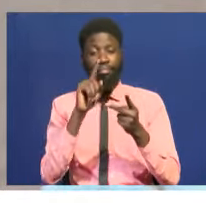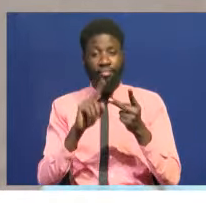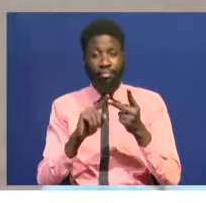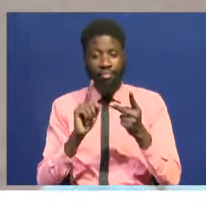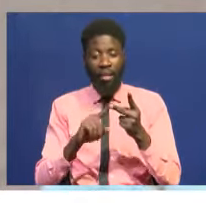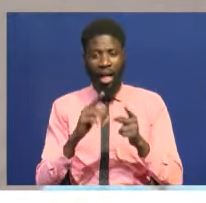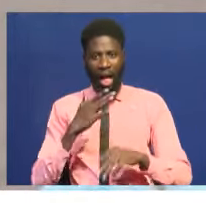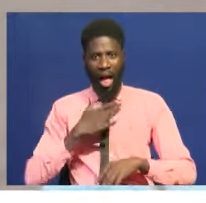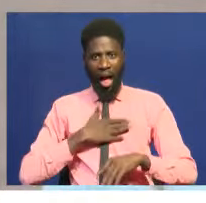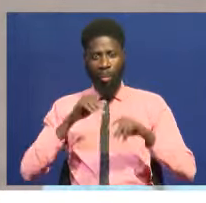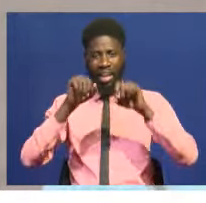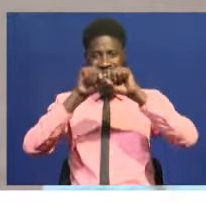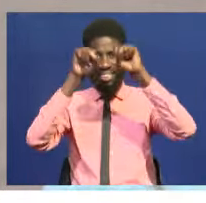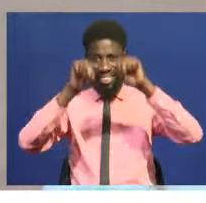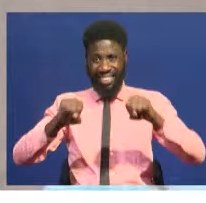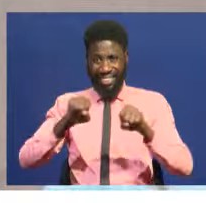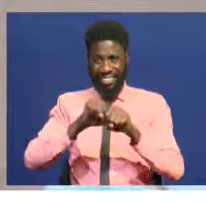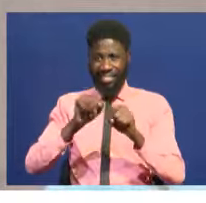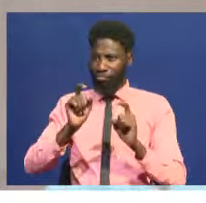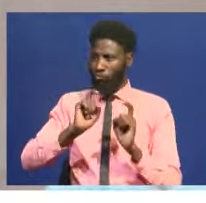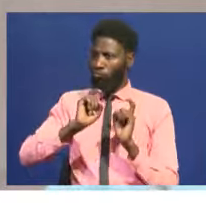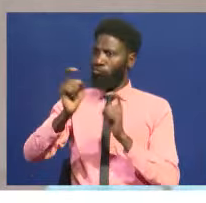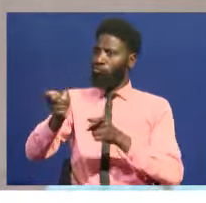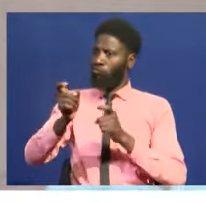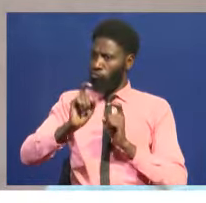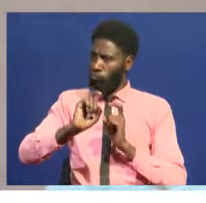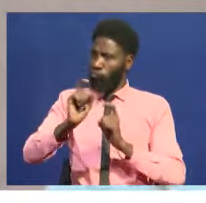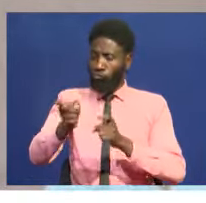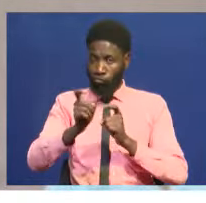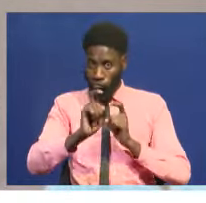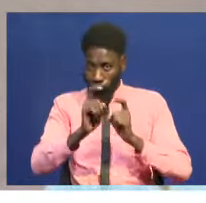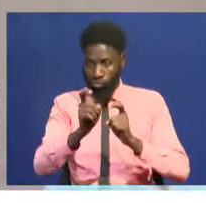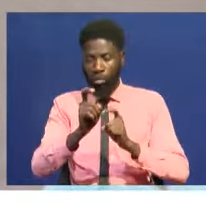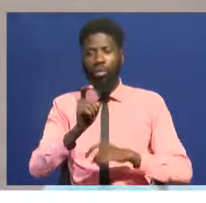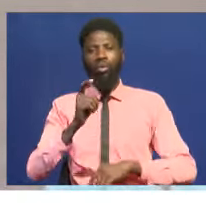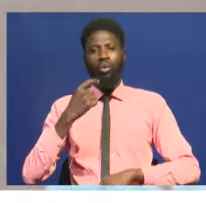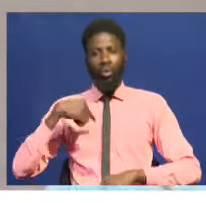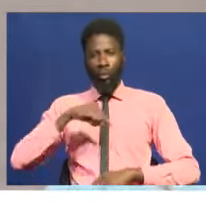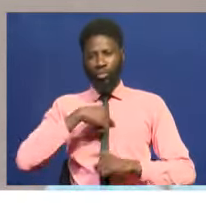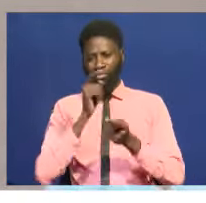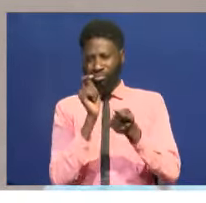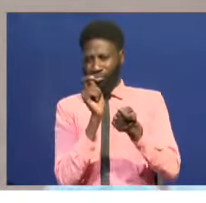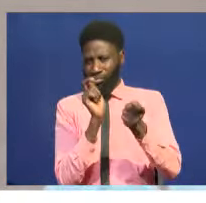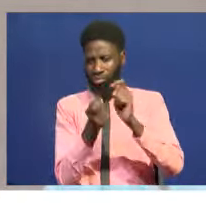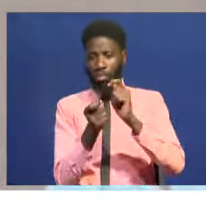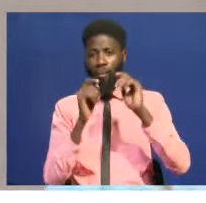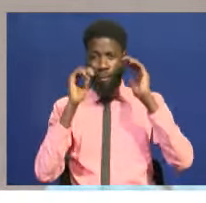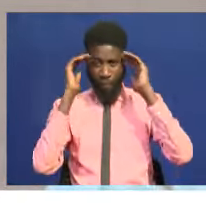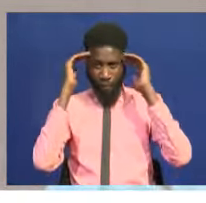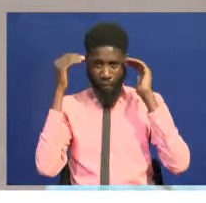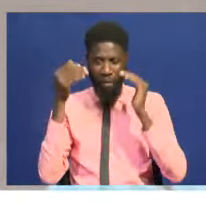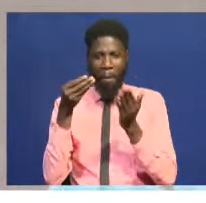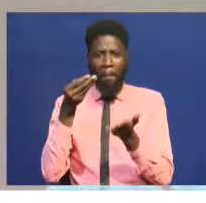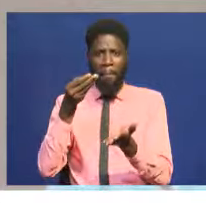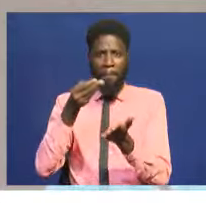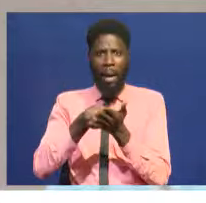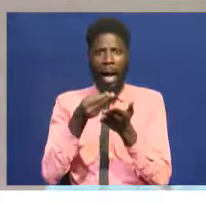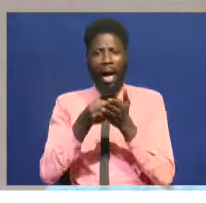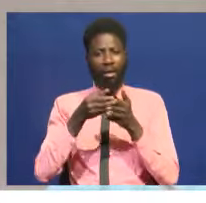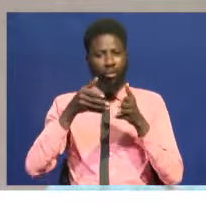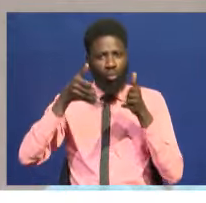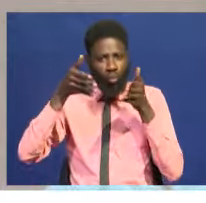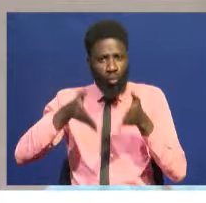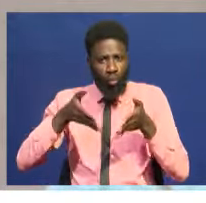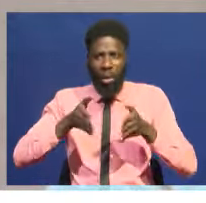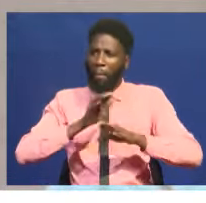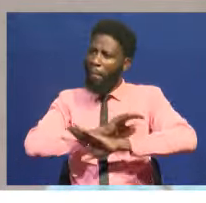to adjust our reward system so that it is not about just money for today,